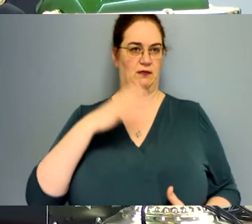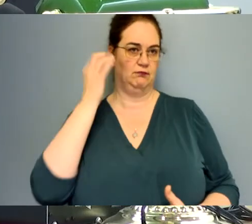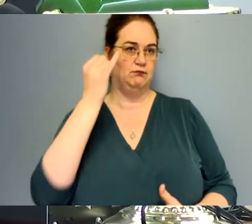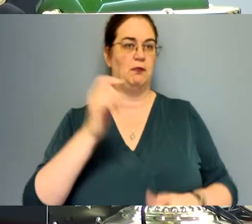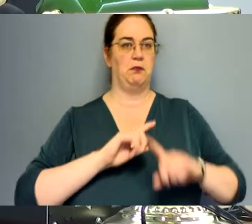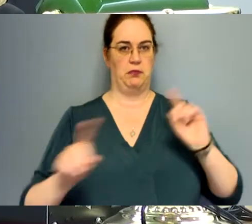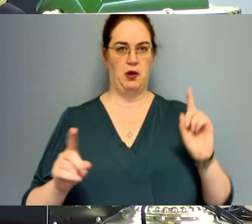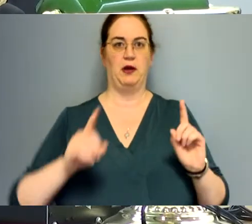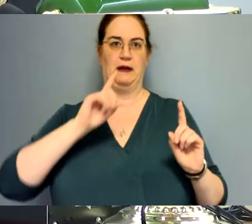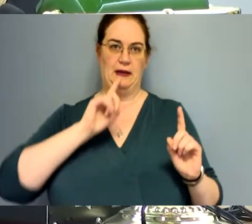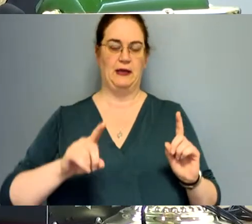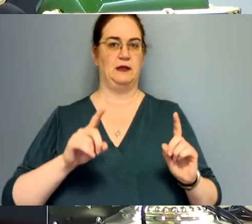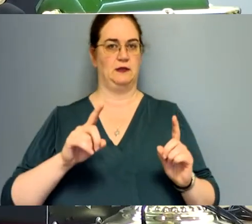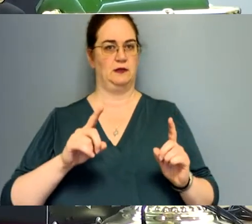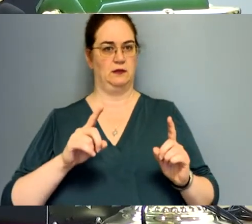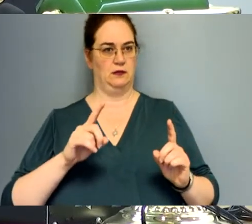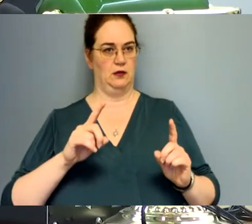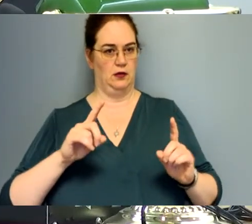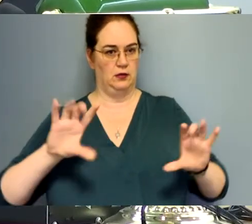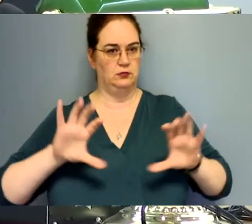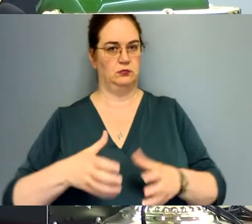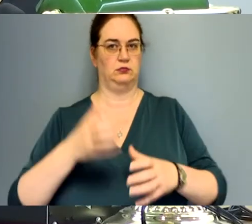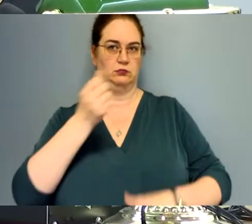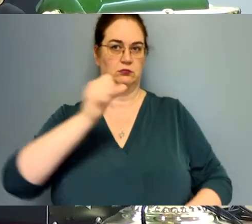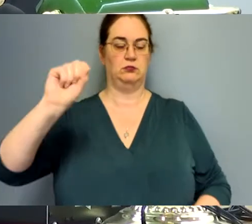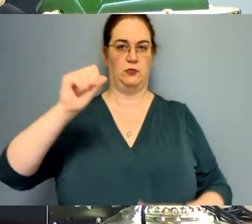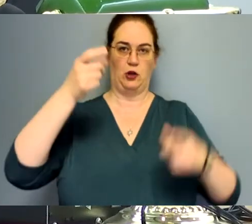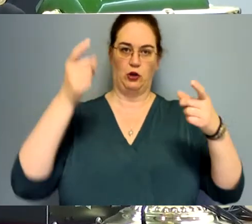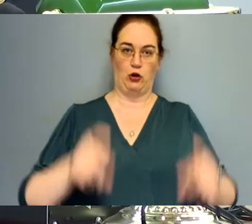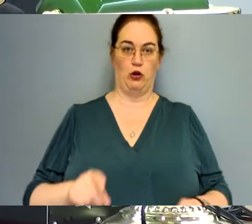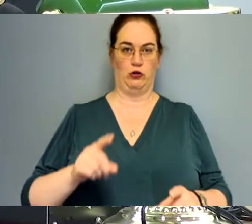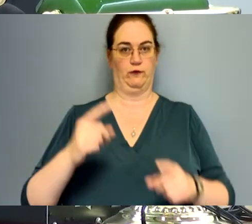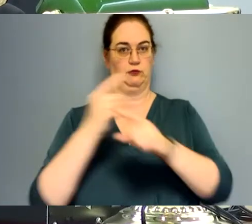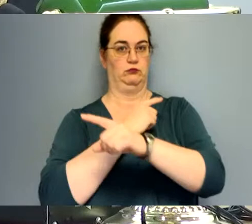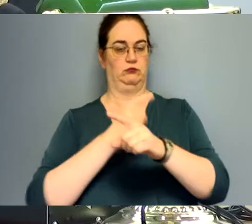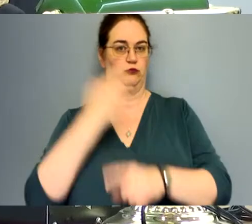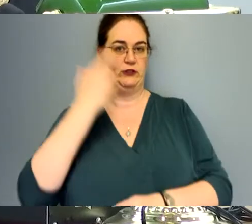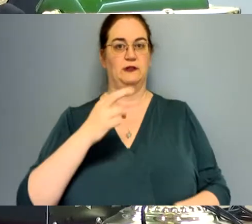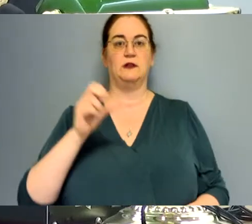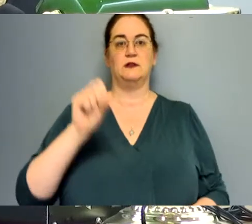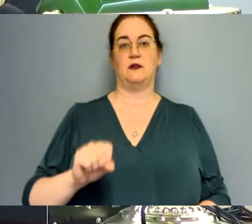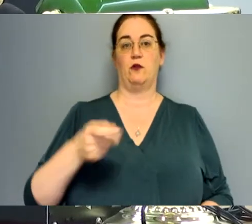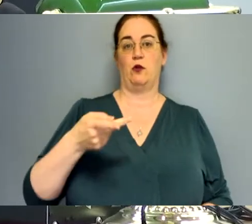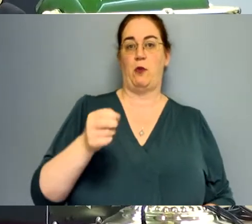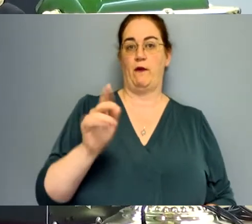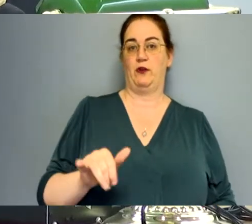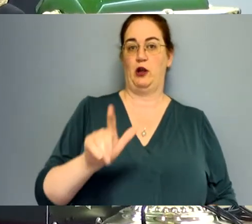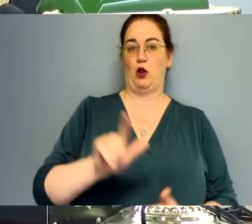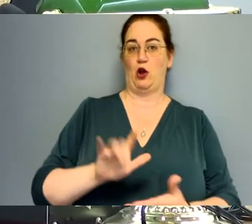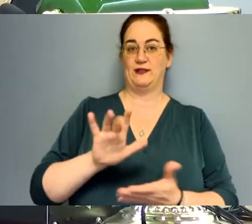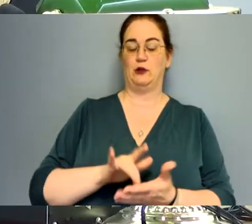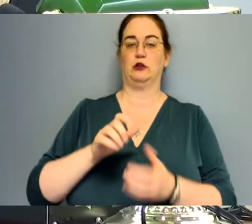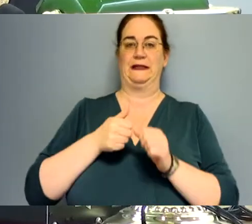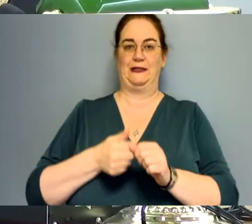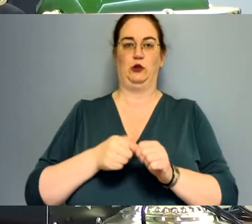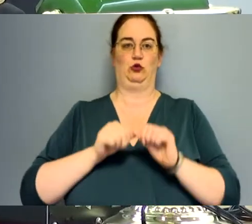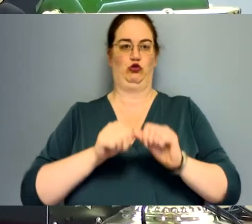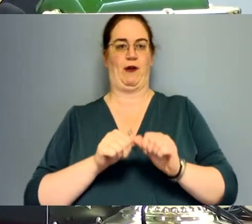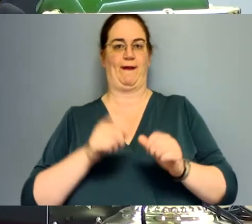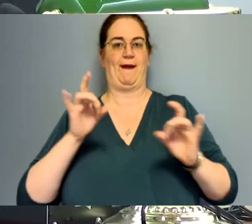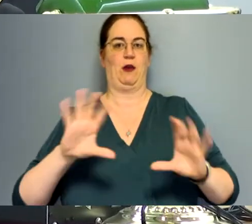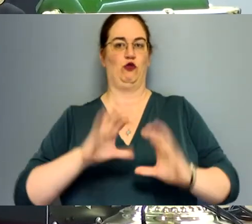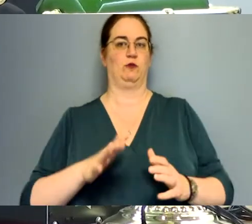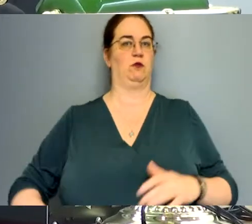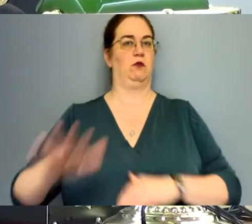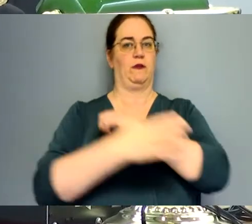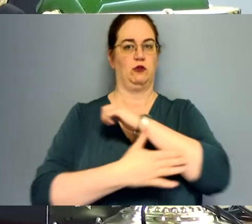is a movement that occurred for just reasons. Southern Poverty Law Center continues to track hate groups across the country